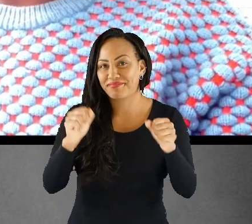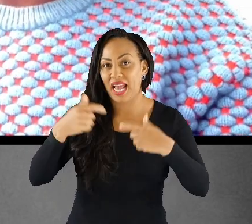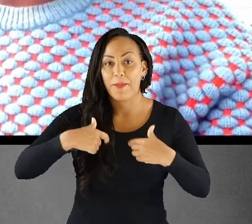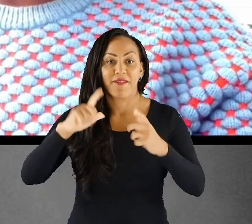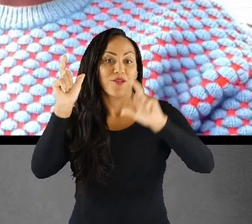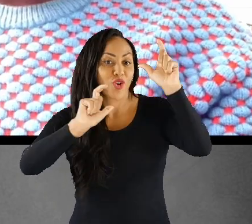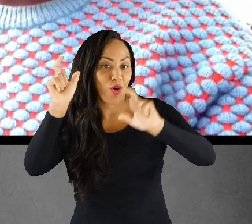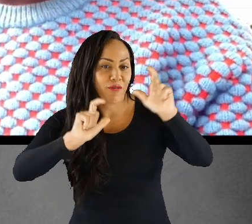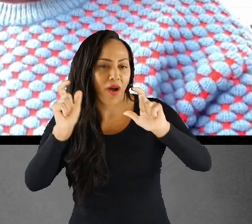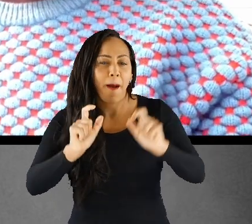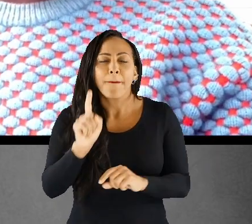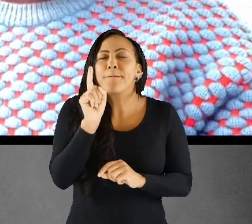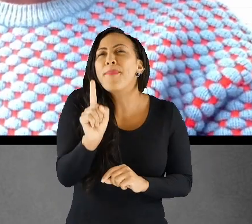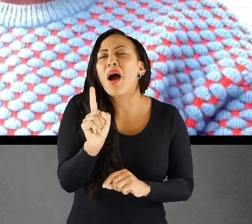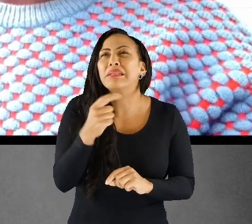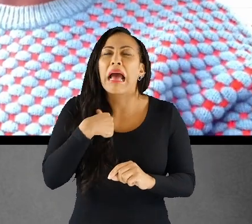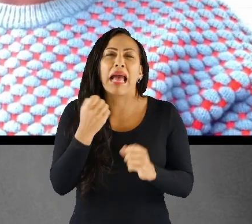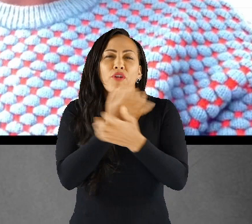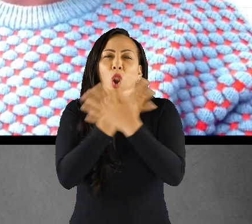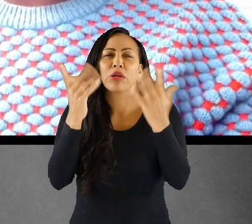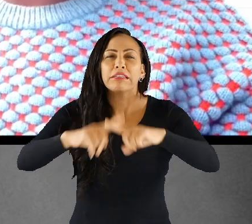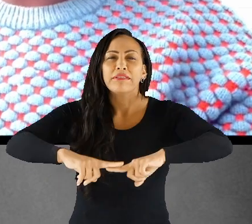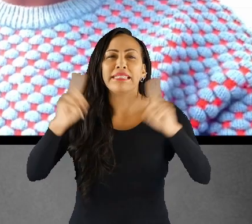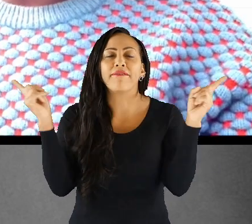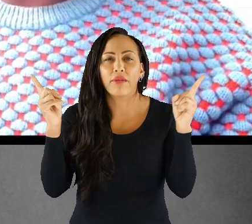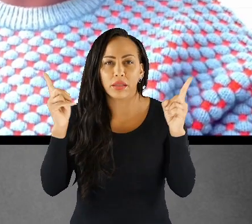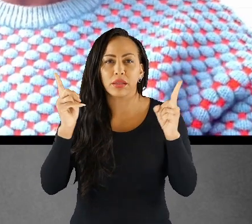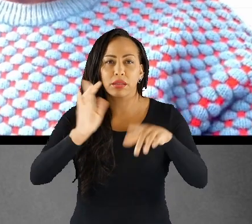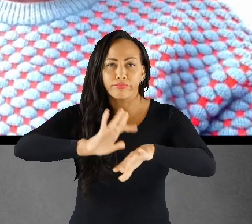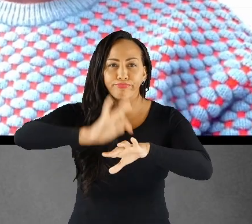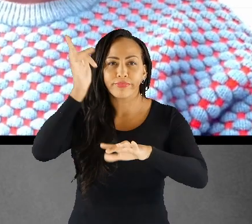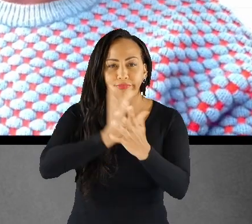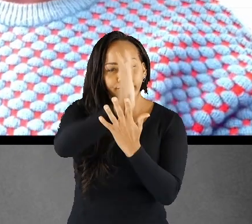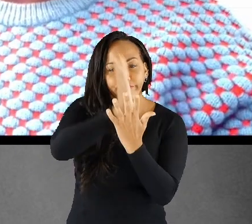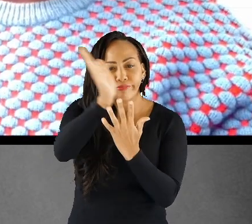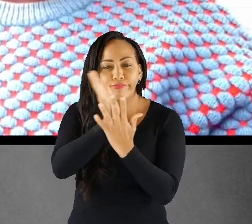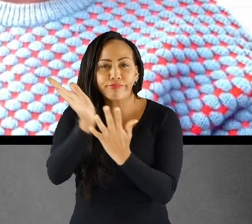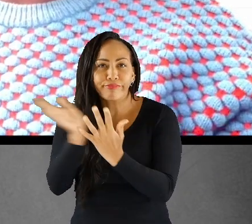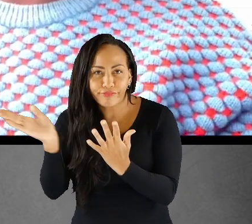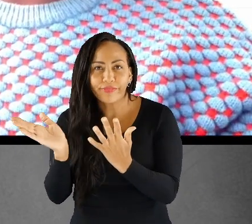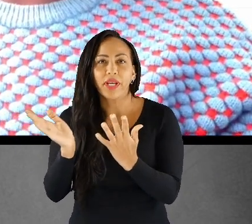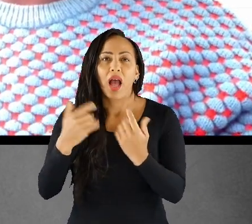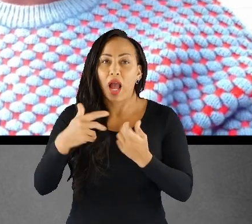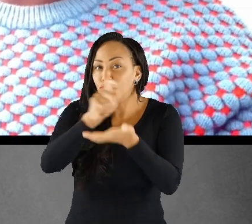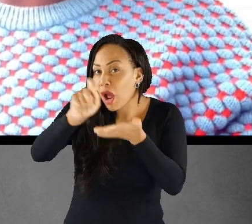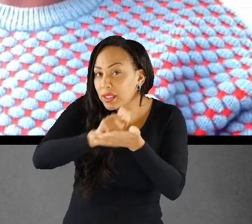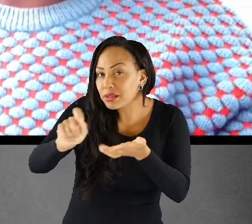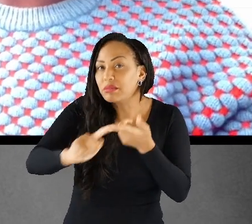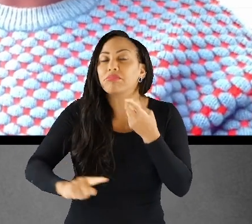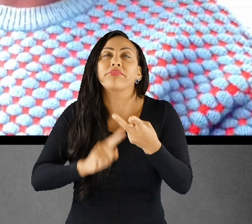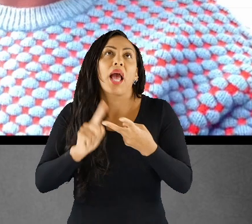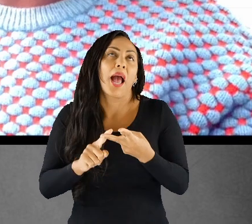I'm a photographer, but I would say multidisciplinary because I also